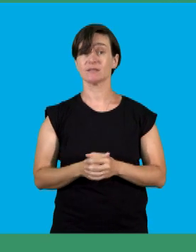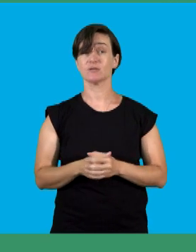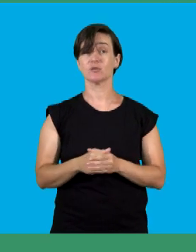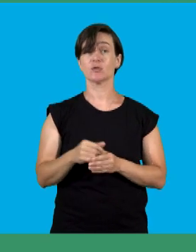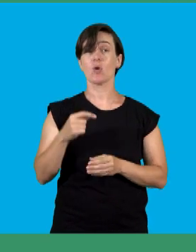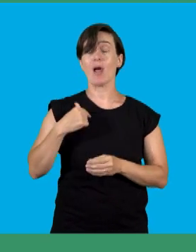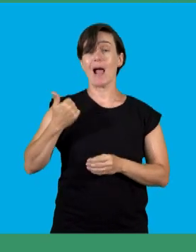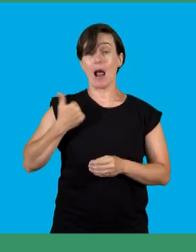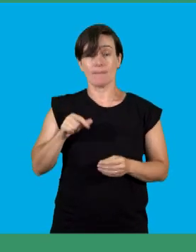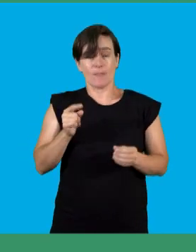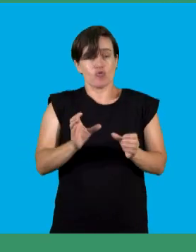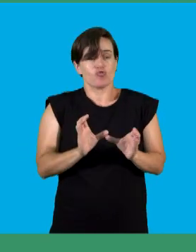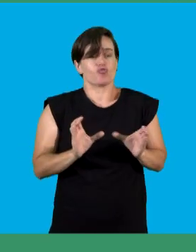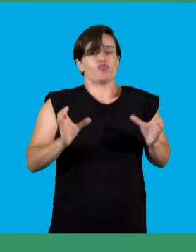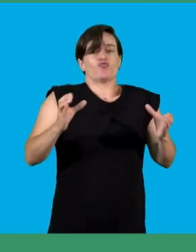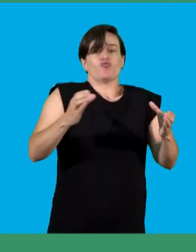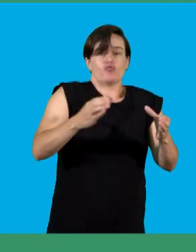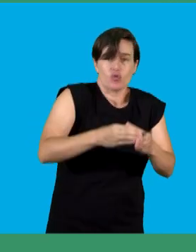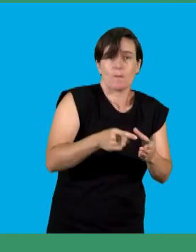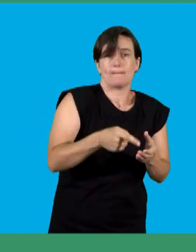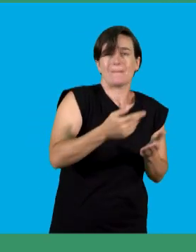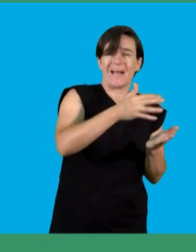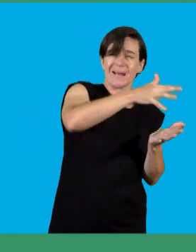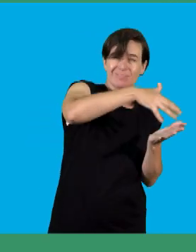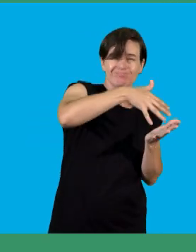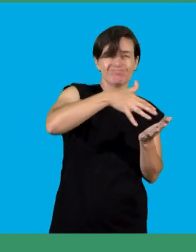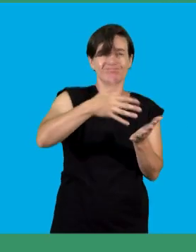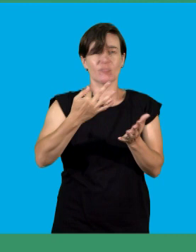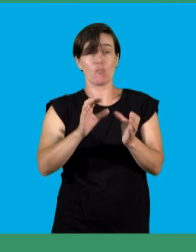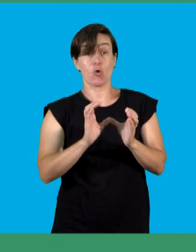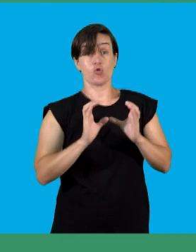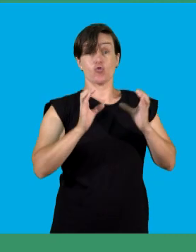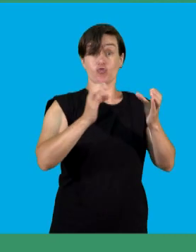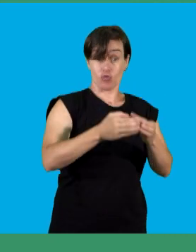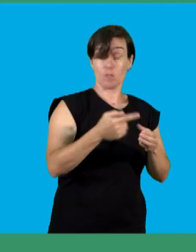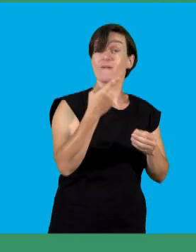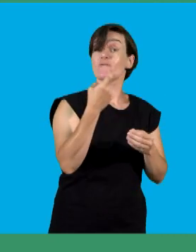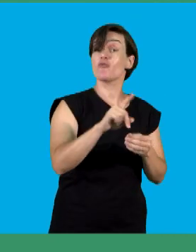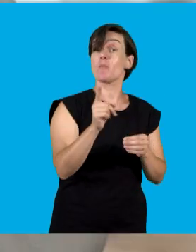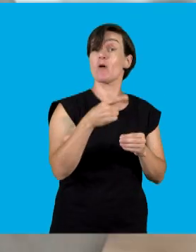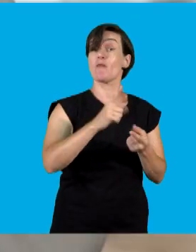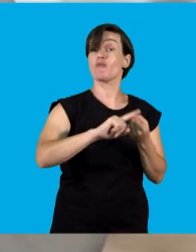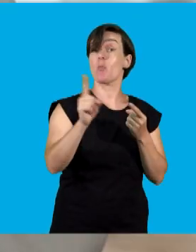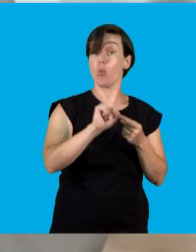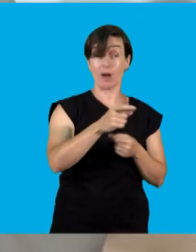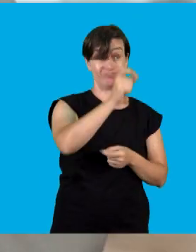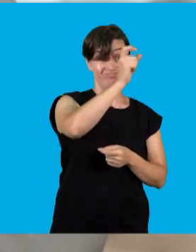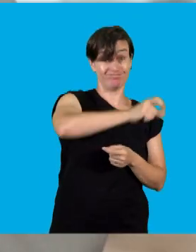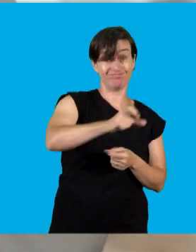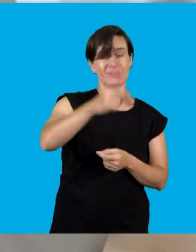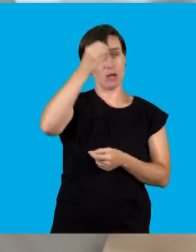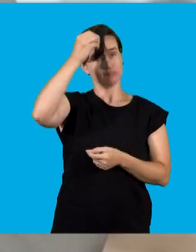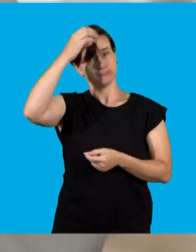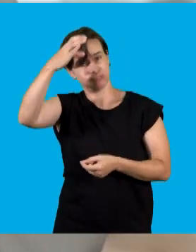to obtain group input from experts on a specific issue. So there are sometimes other issues that we're facing